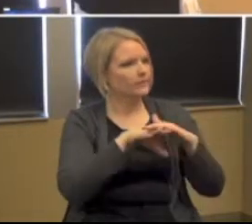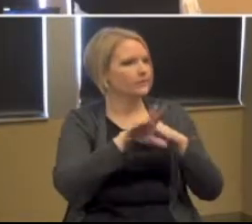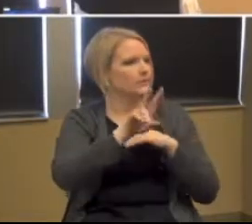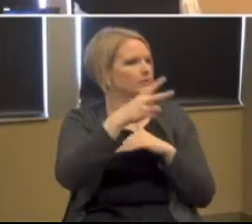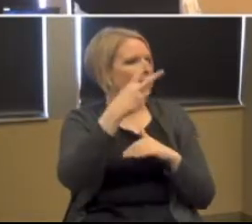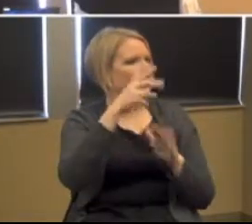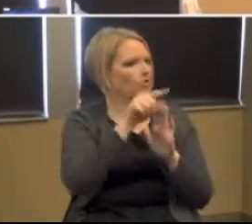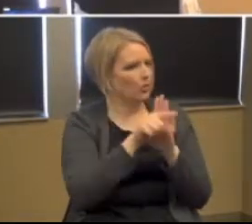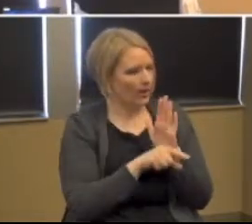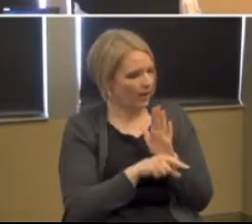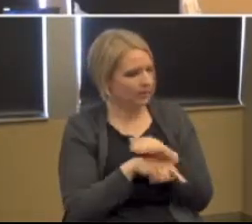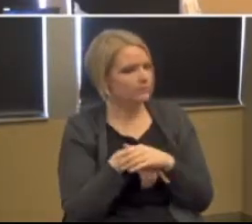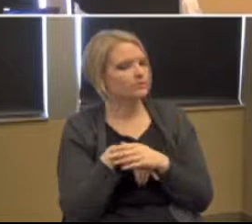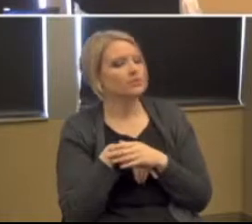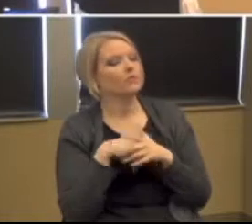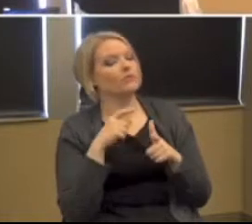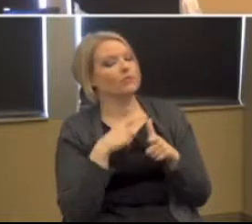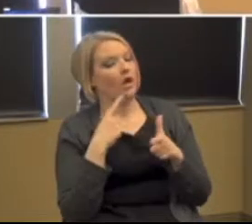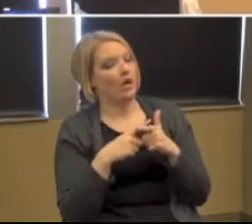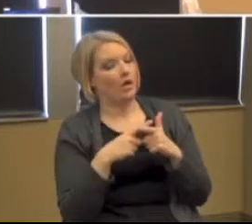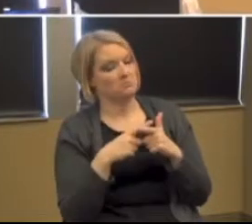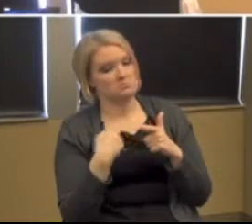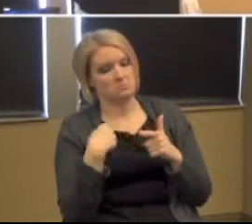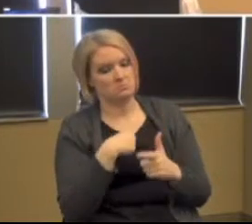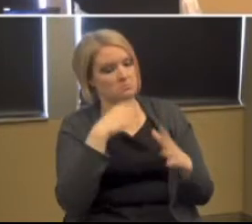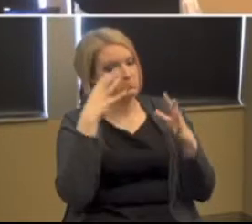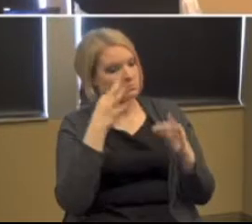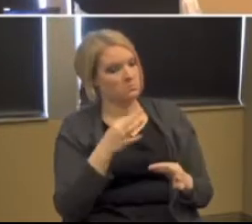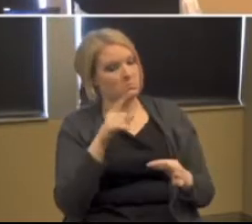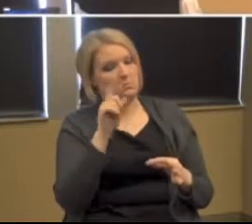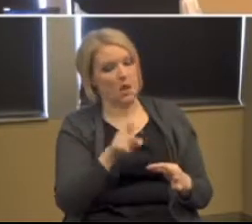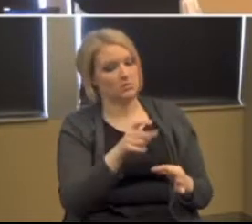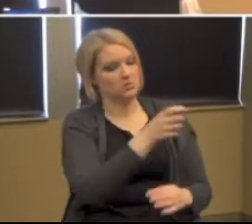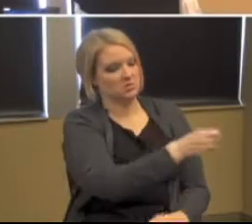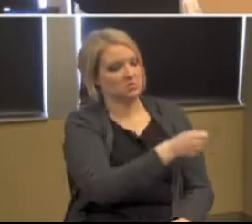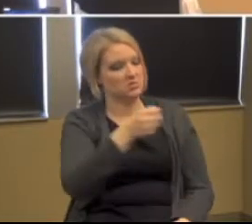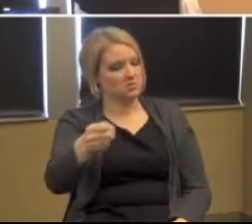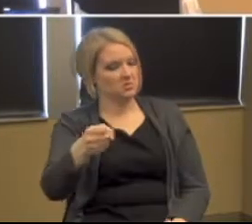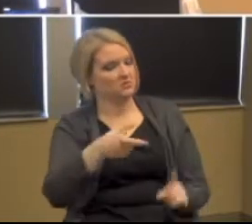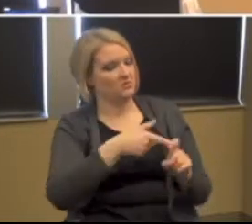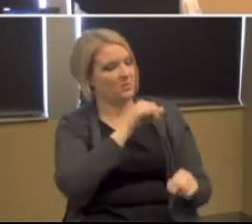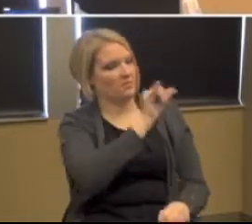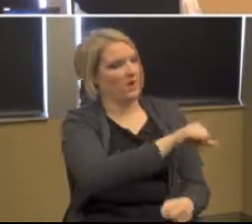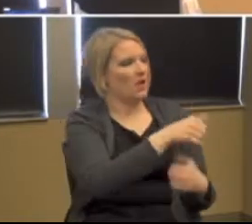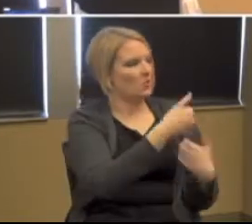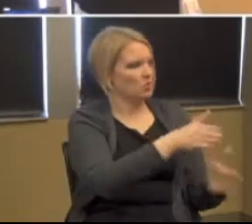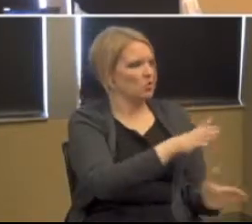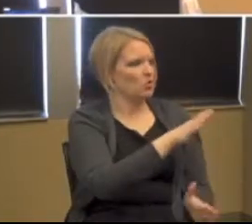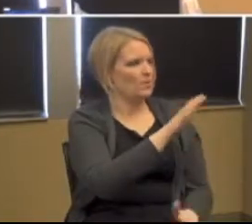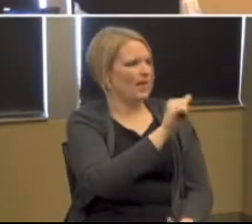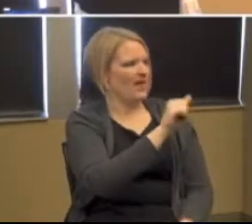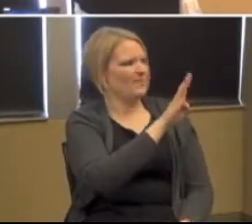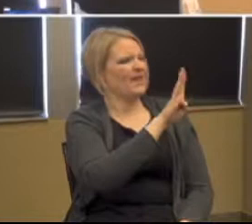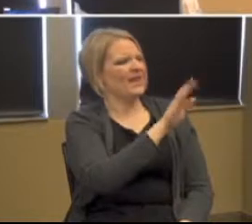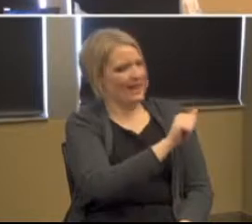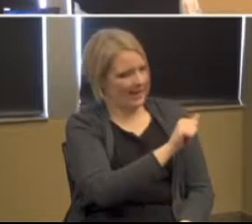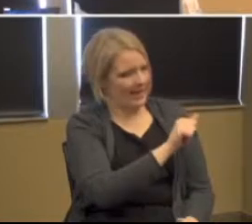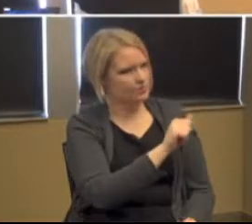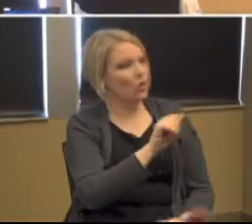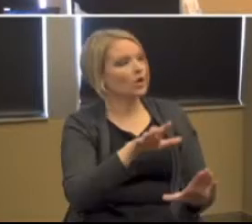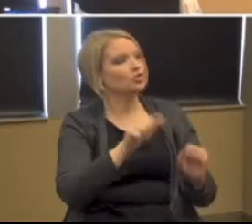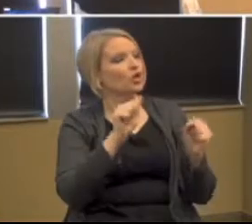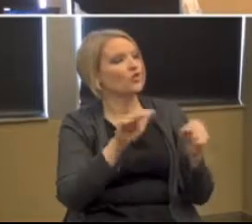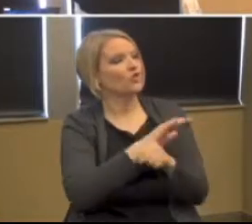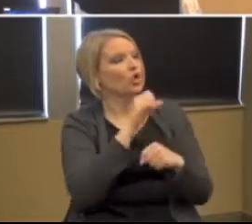about 2nd grade, when we decided that we needed to get him out of his ABA room. And so it took an entire